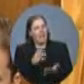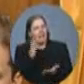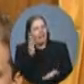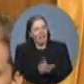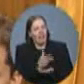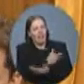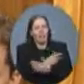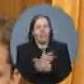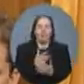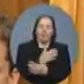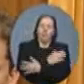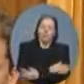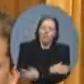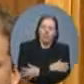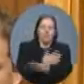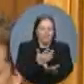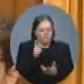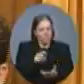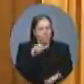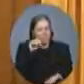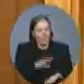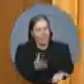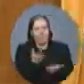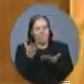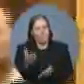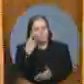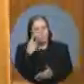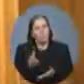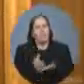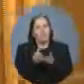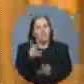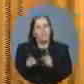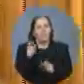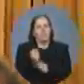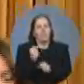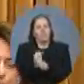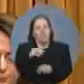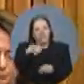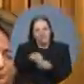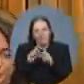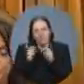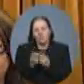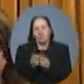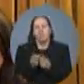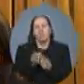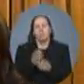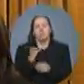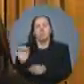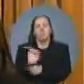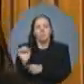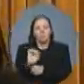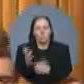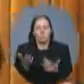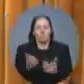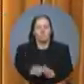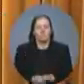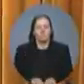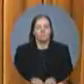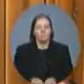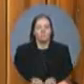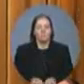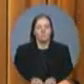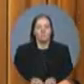really helps Canadian auto workers and their families? Honourable Parliamentary Secretary to the Minister of Industry. Well,